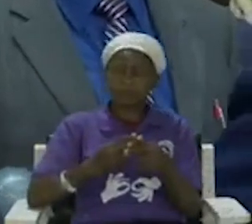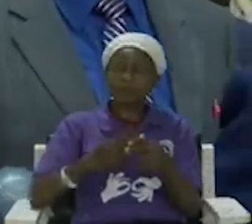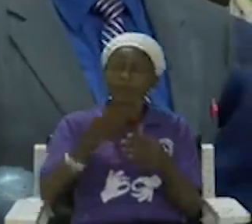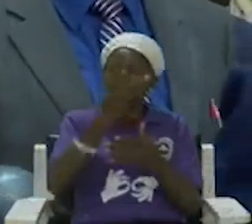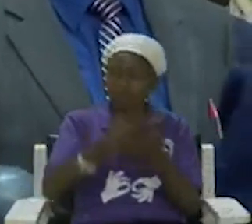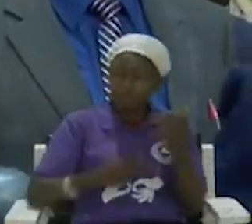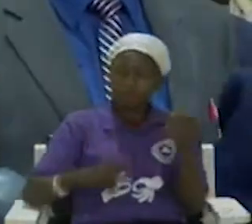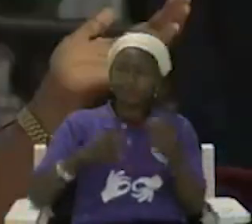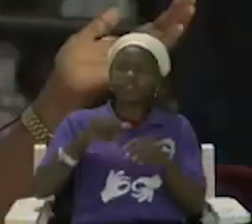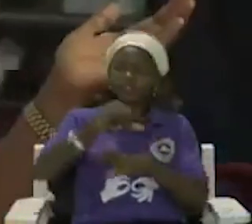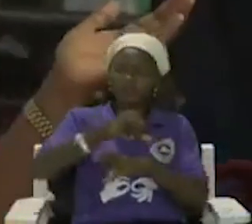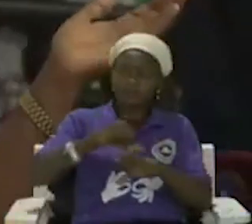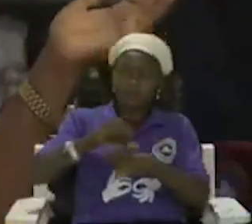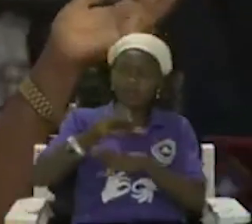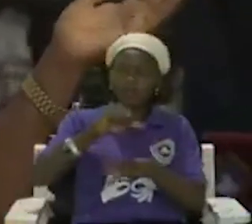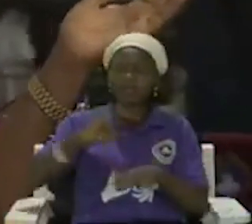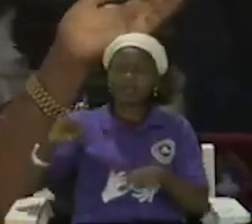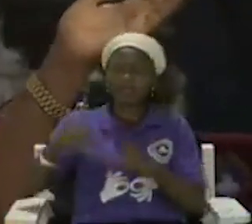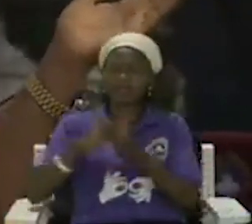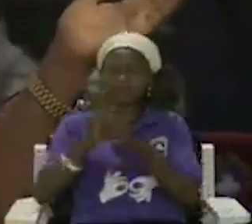double anointing,